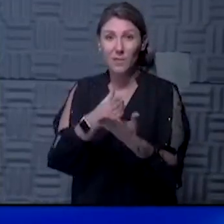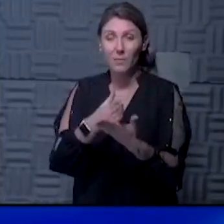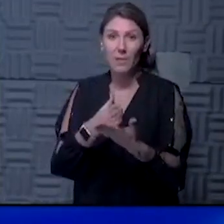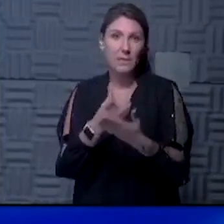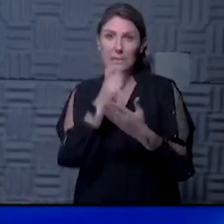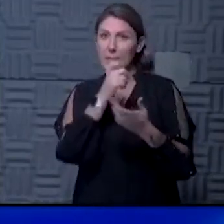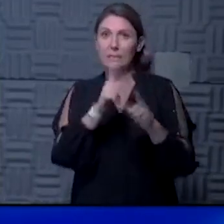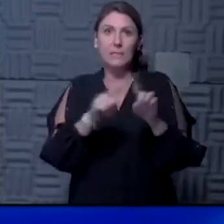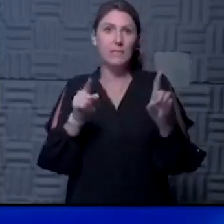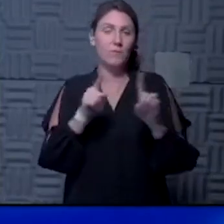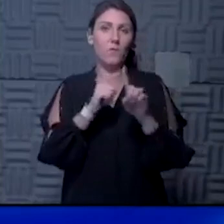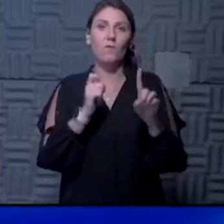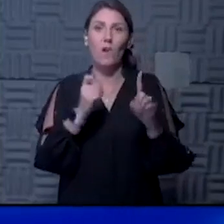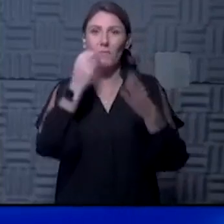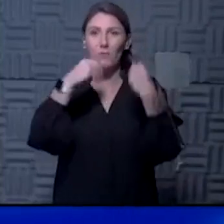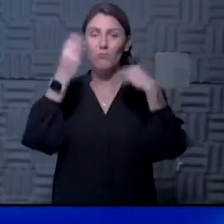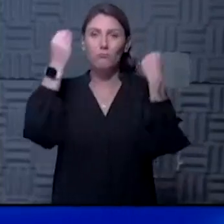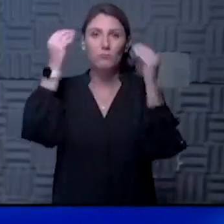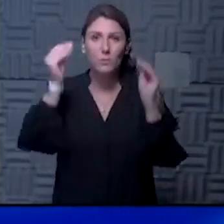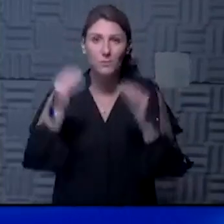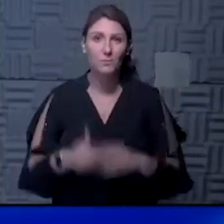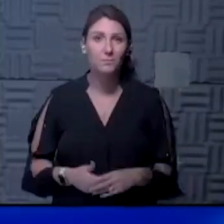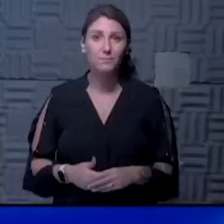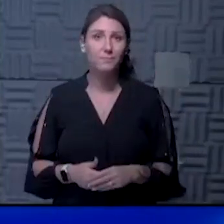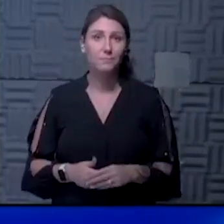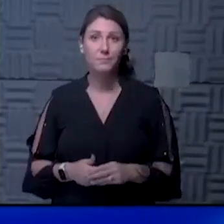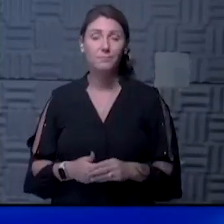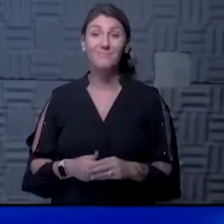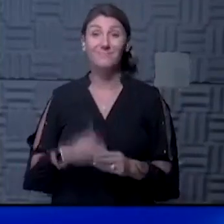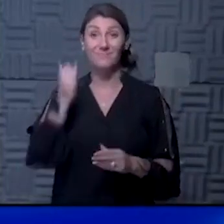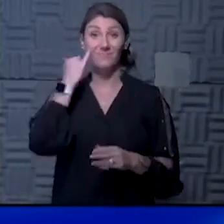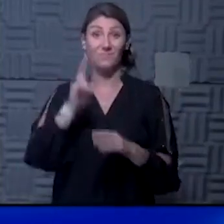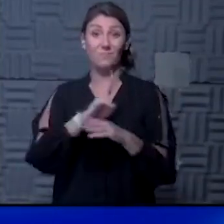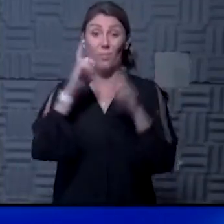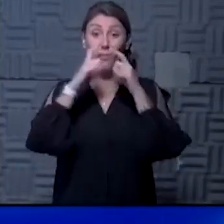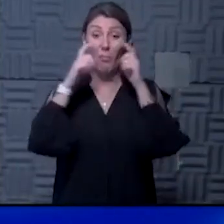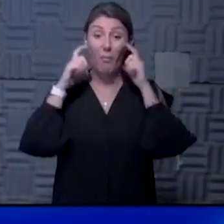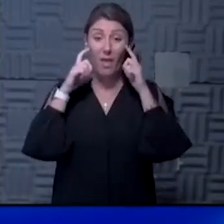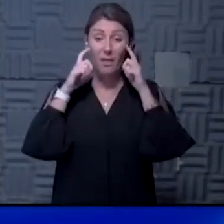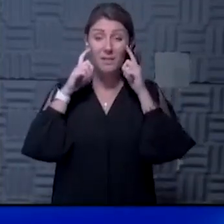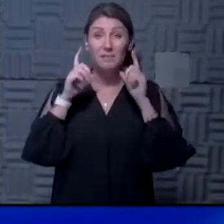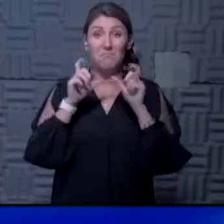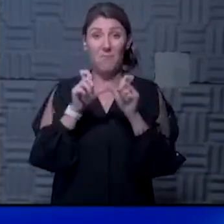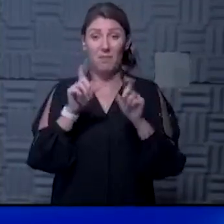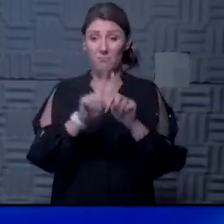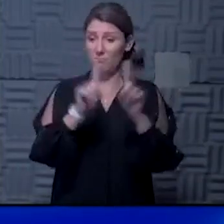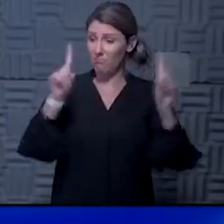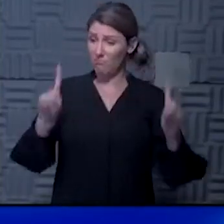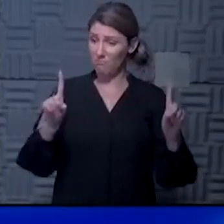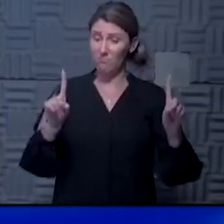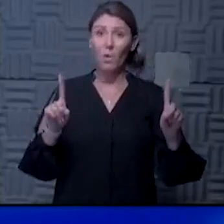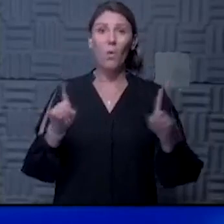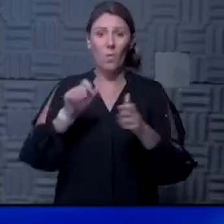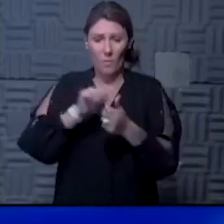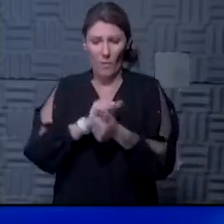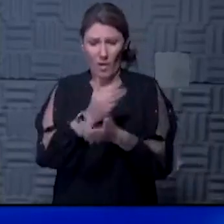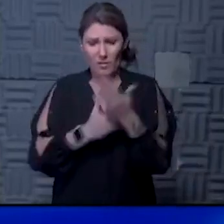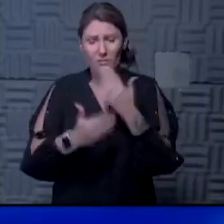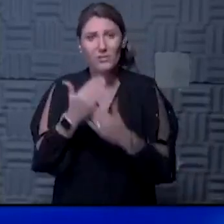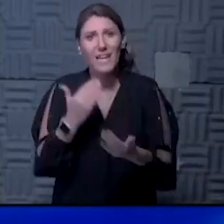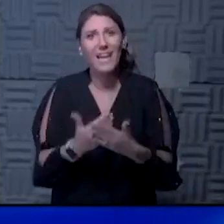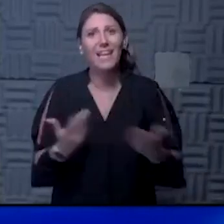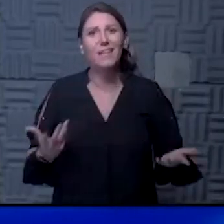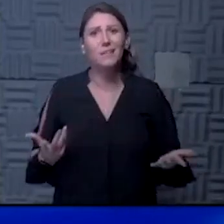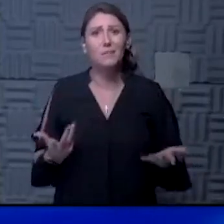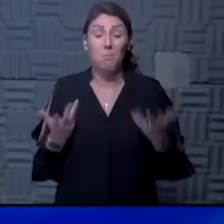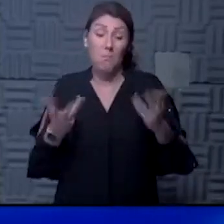no different than going to a grocery store. As long as you get your mask on, you maintain your distance, you wash your hands, and